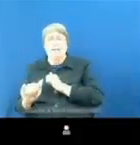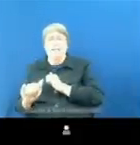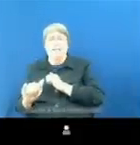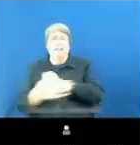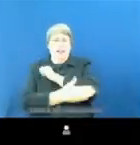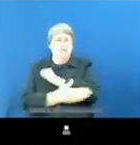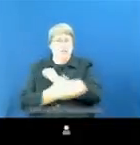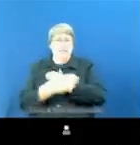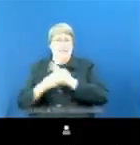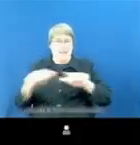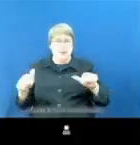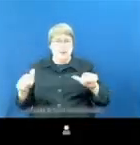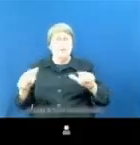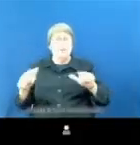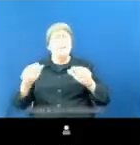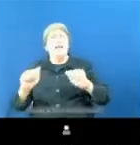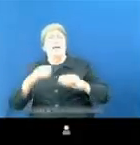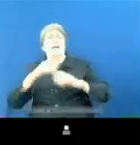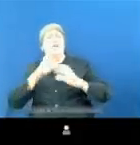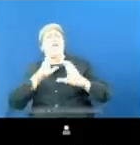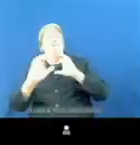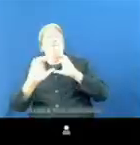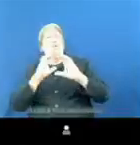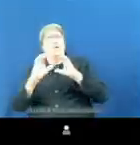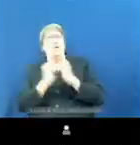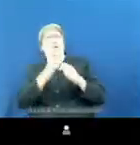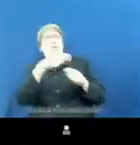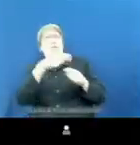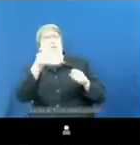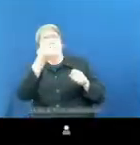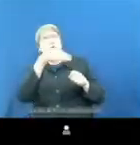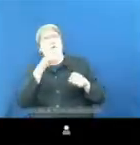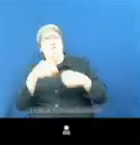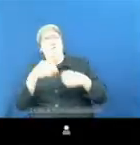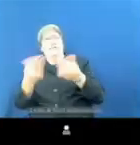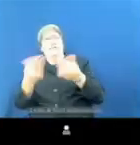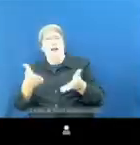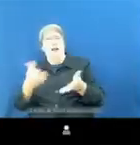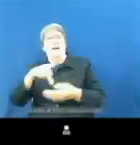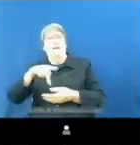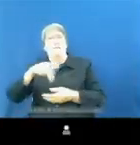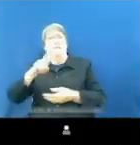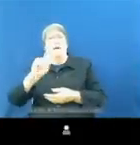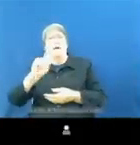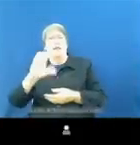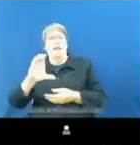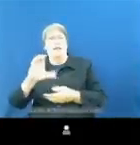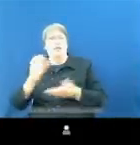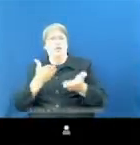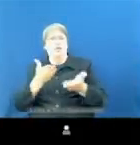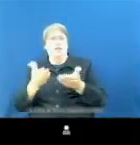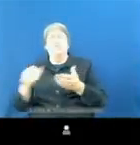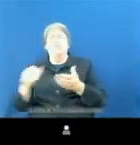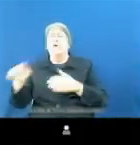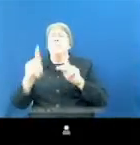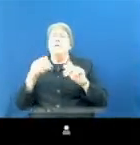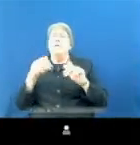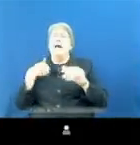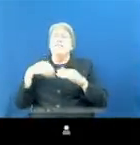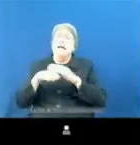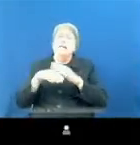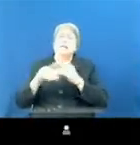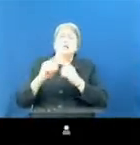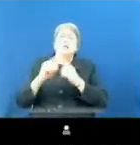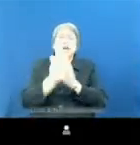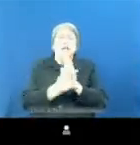services so that everyone has access to legal, healthcare, educational, government,